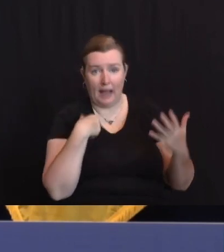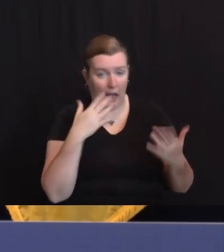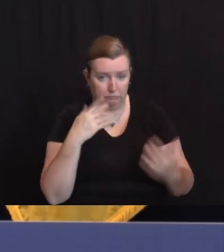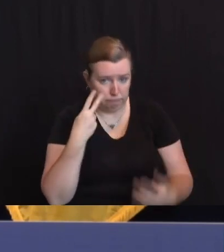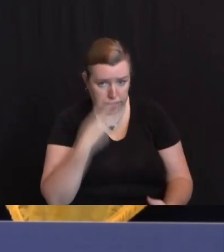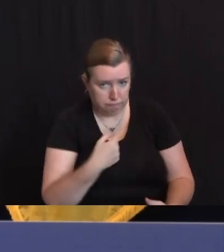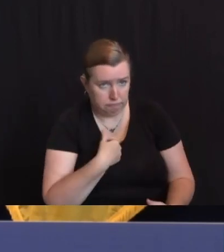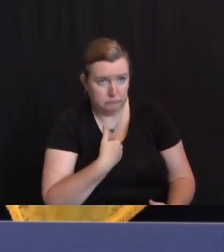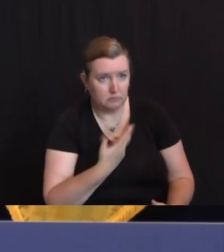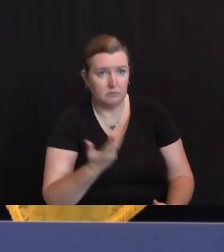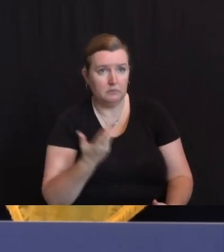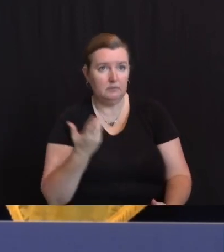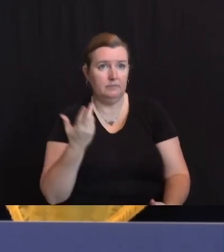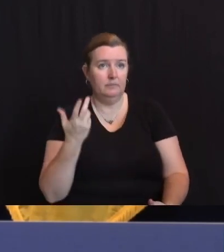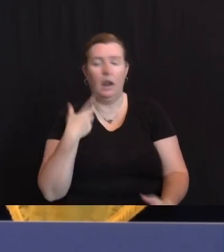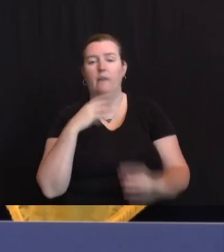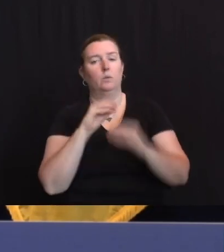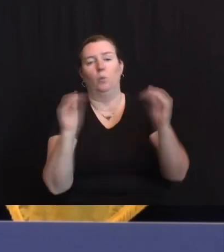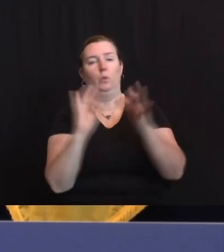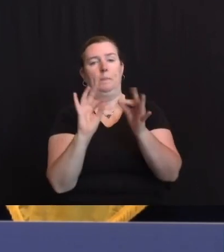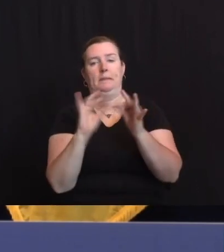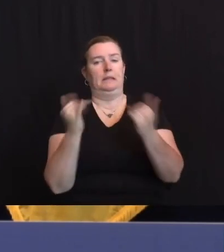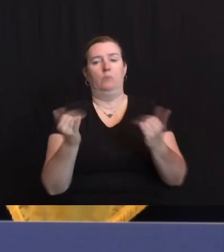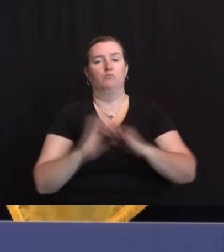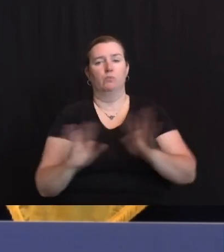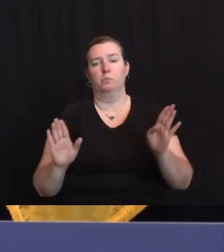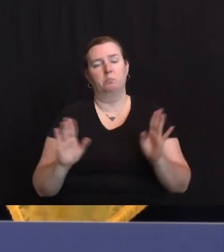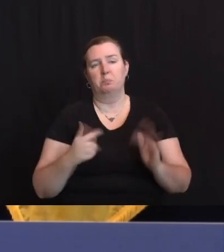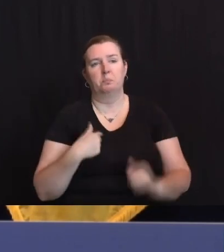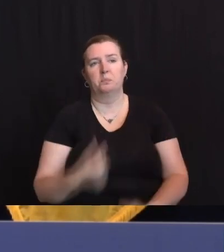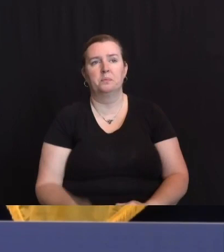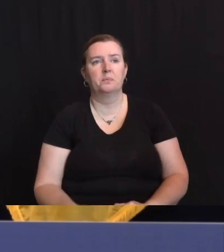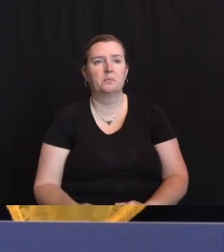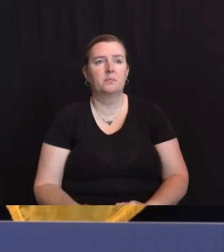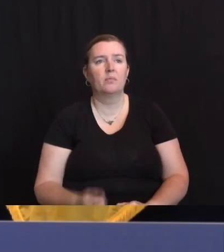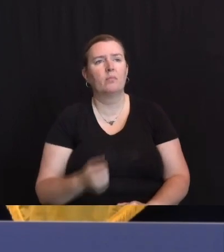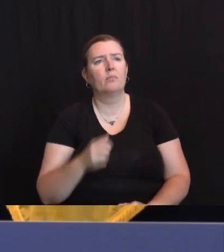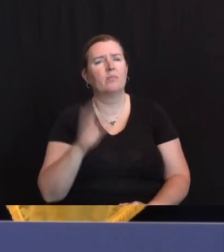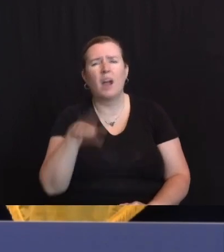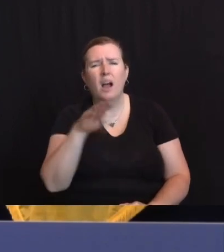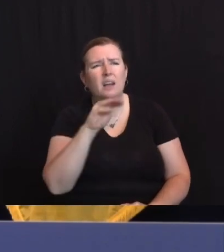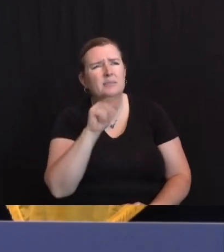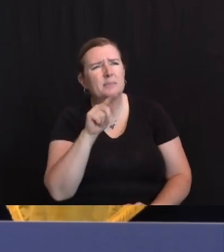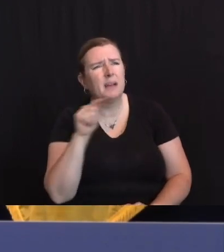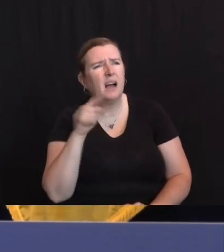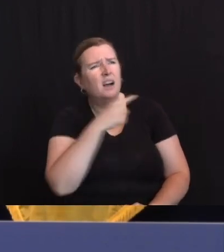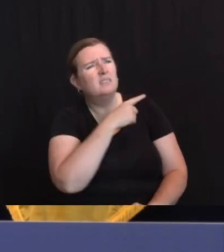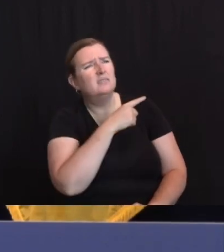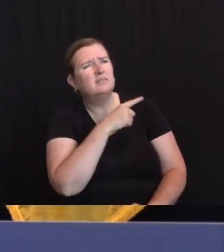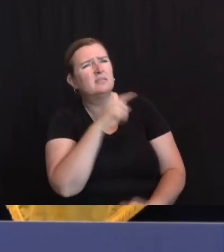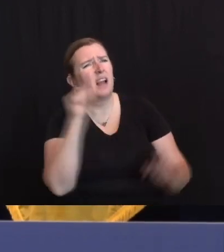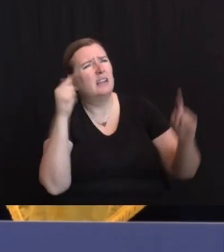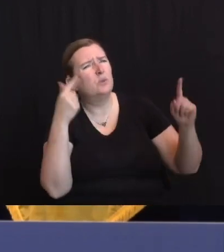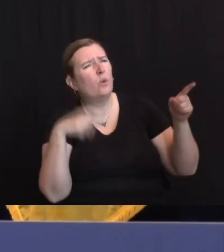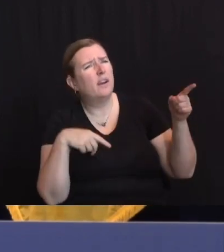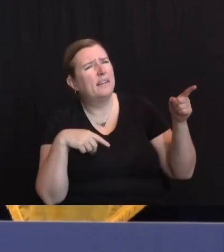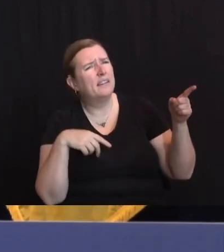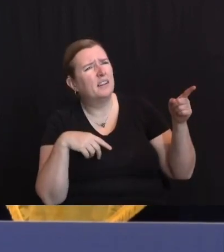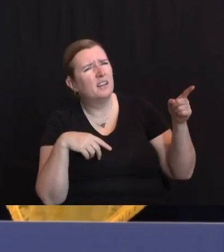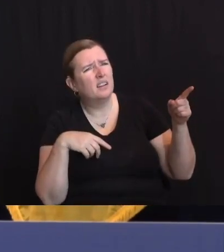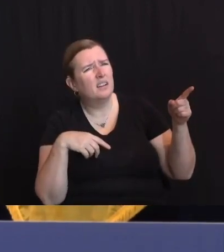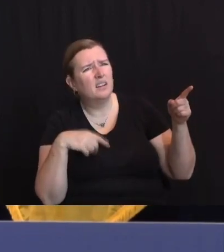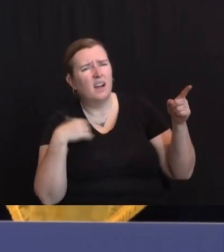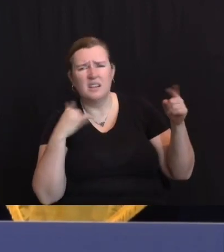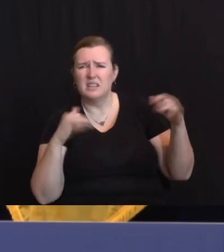on that. And I would say the same thing, Matt, for the Attorney General's. I'm still outraged by that incident that happened